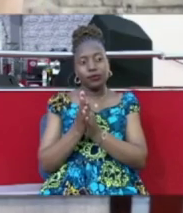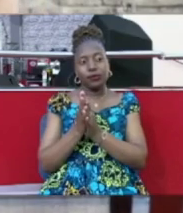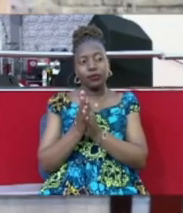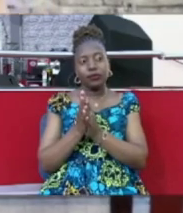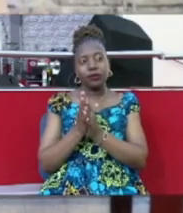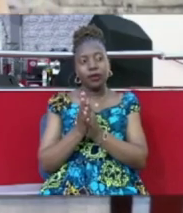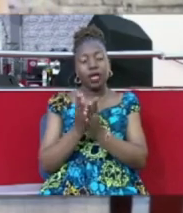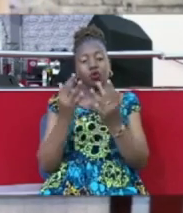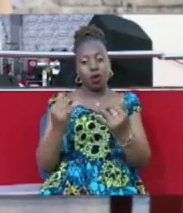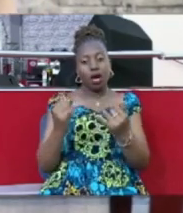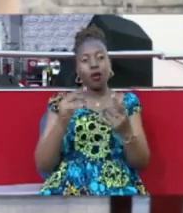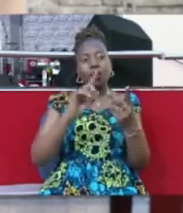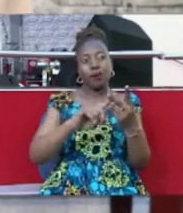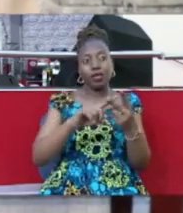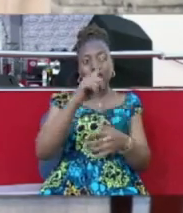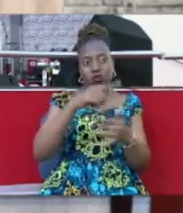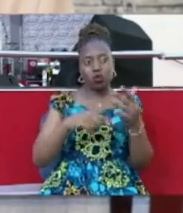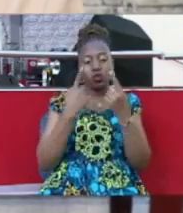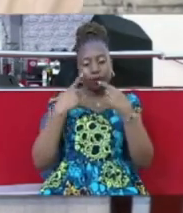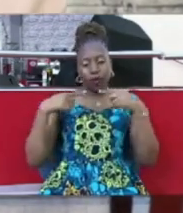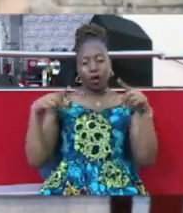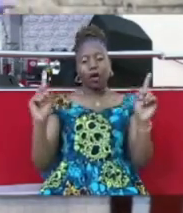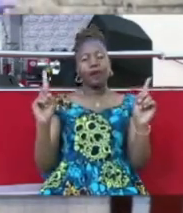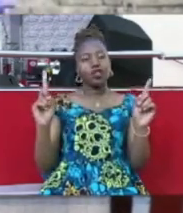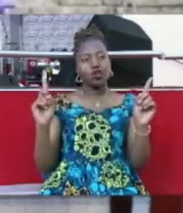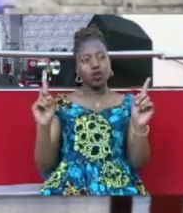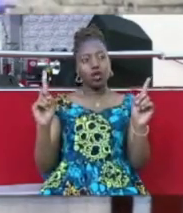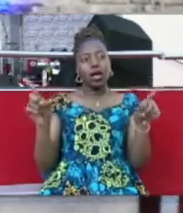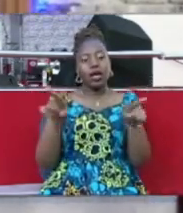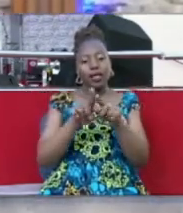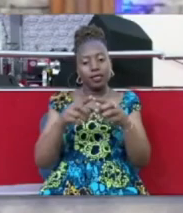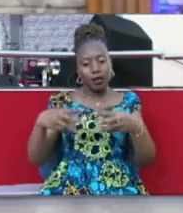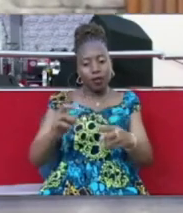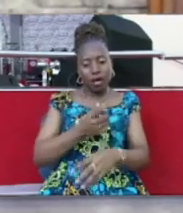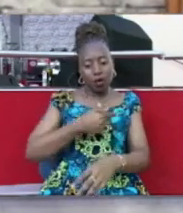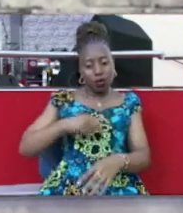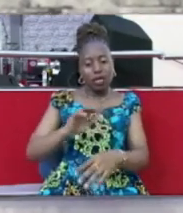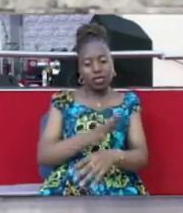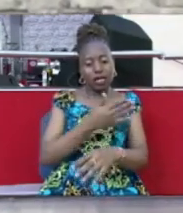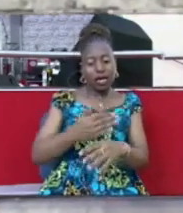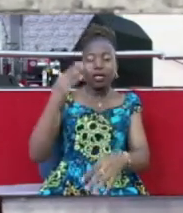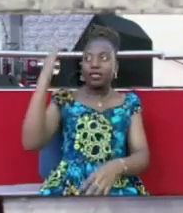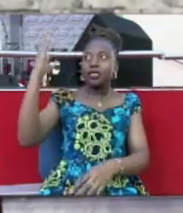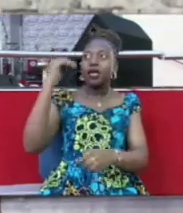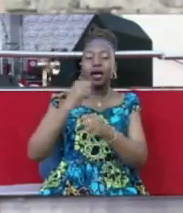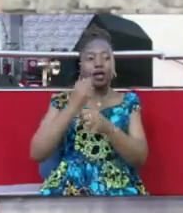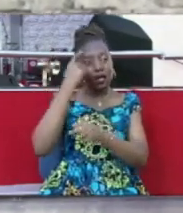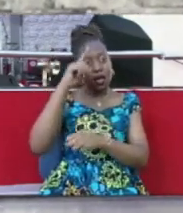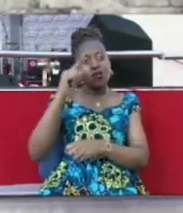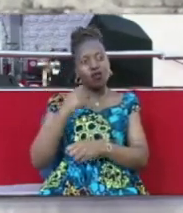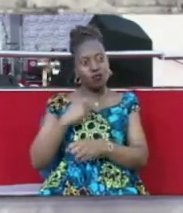a proclamation. Ni kutangaza. Like the way we did amenitendea. Yivo imba amenitendea. All of